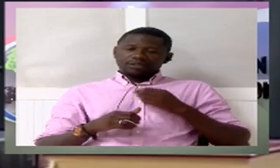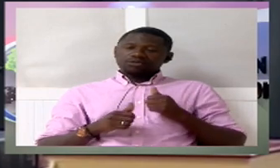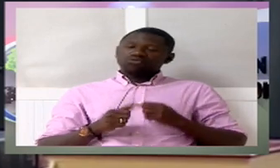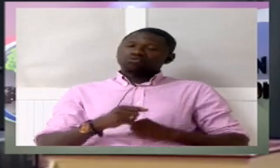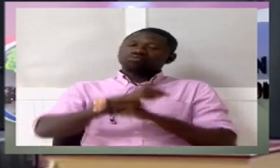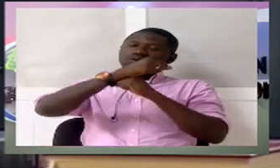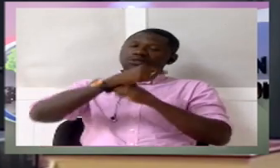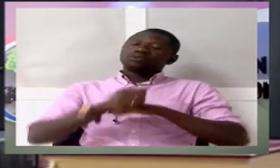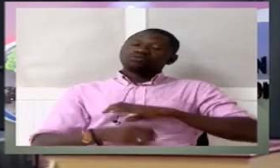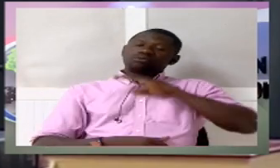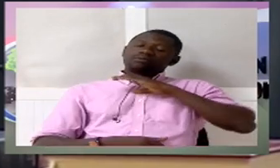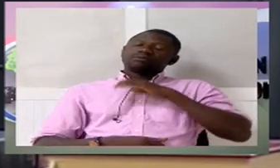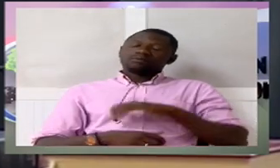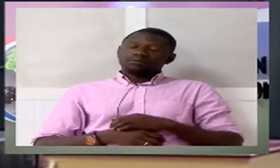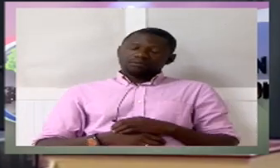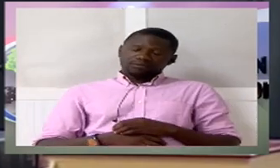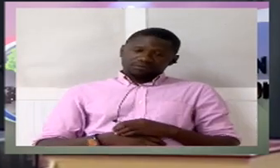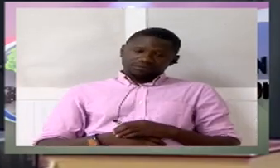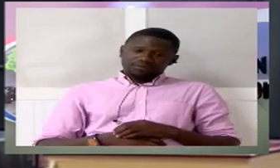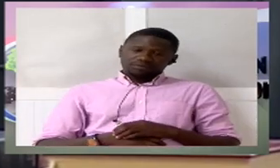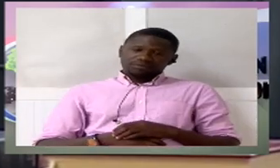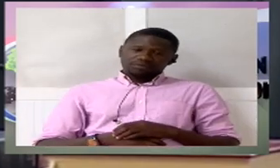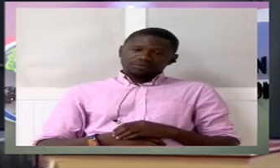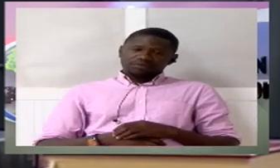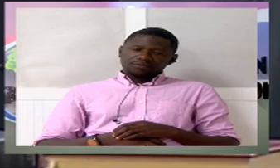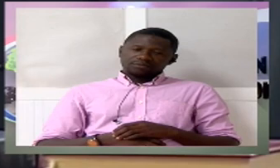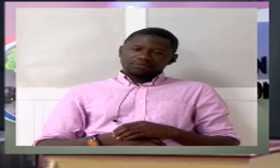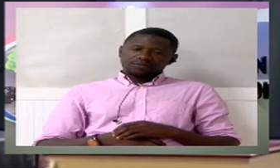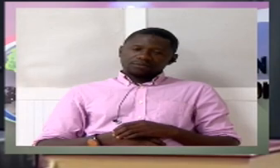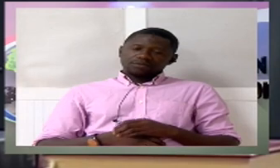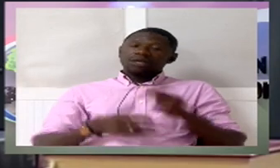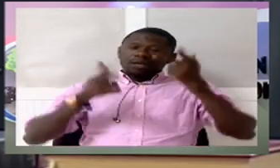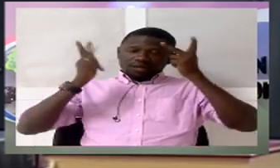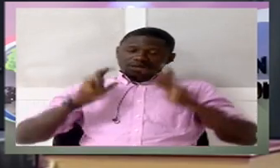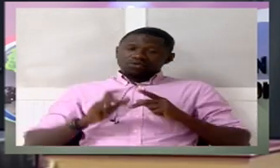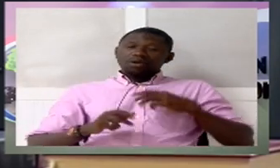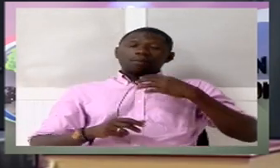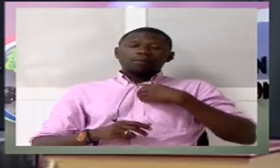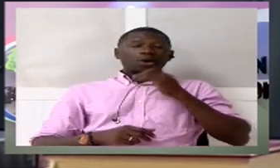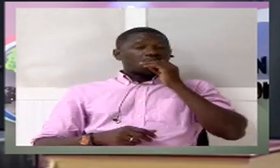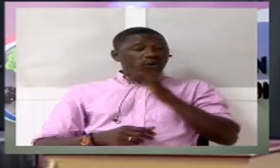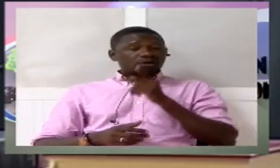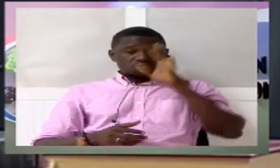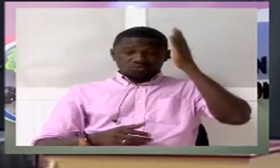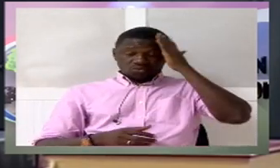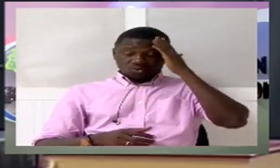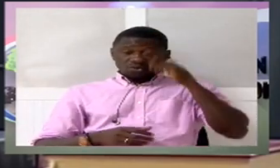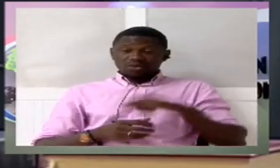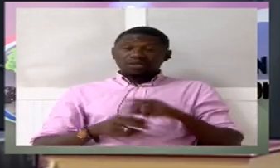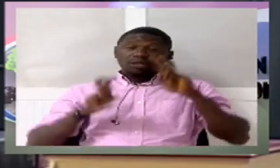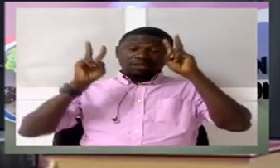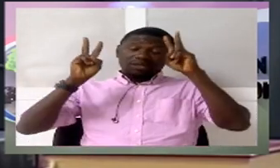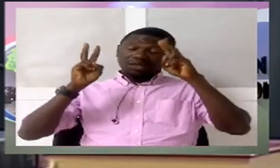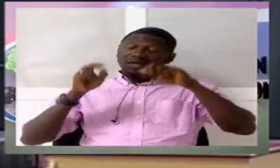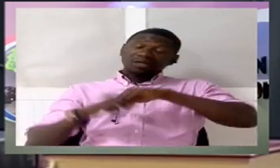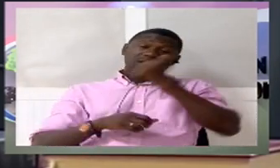ngala jisu ben kan. Council. I must let you know that. Me kalamutan le ni nako. Yaya Jammeh and the president